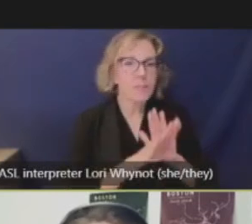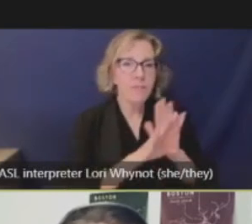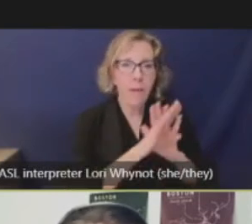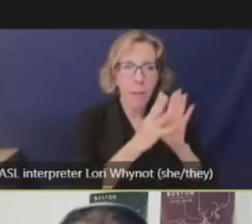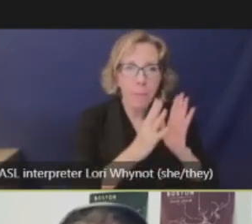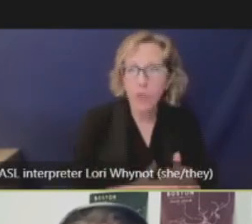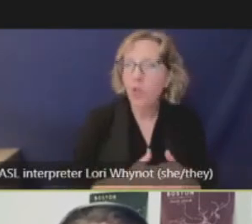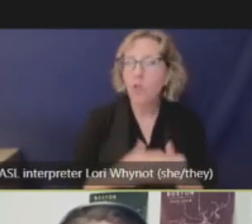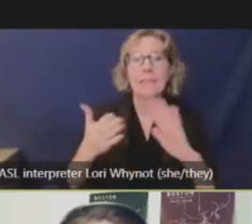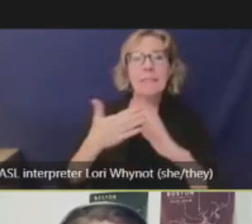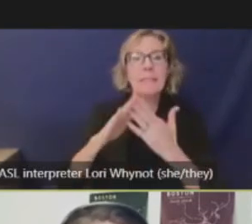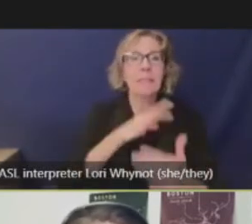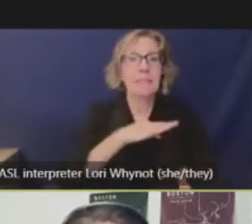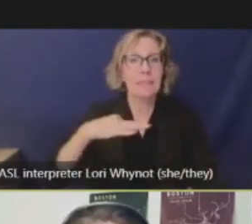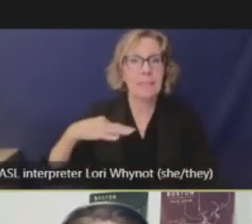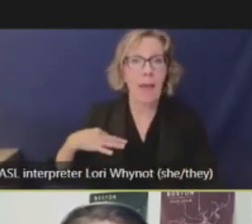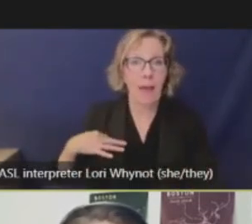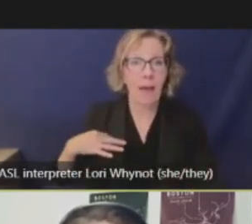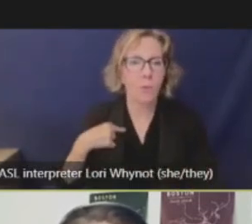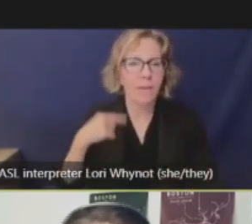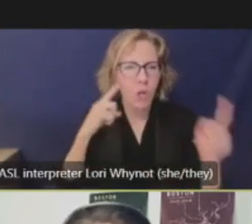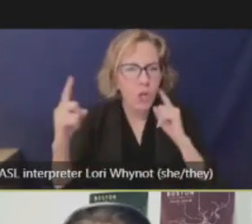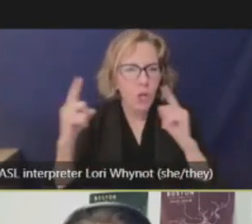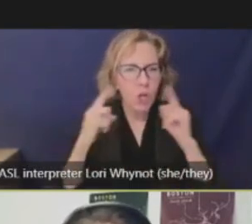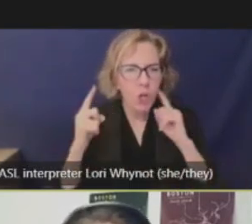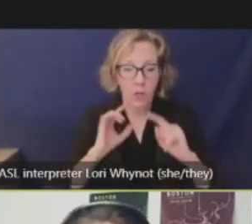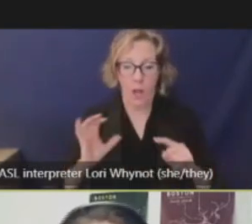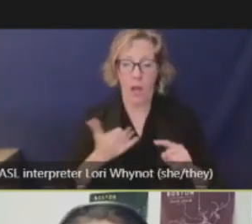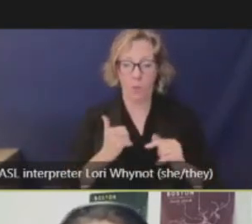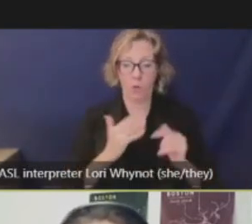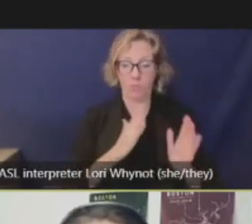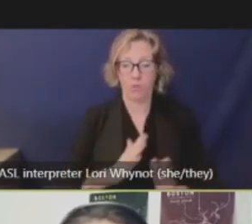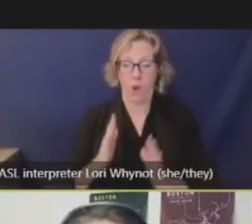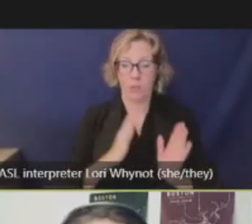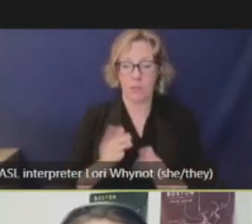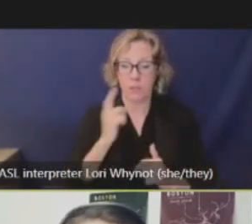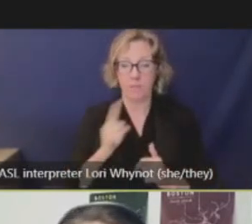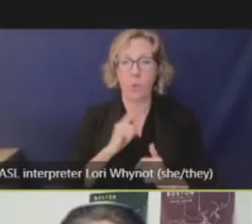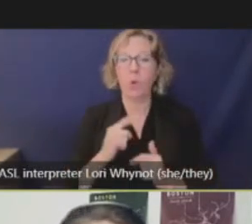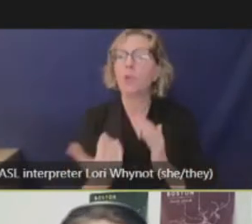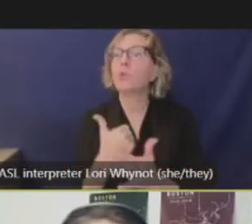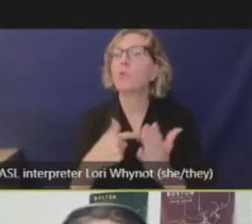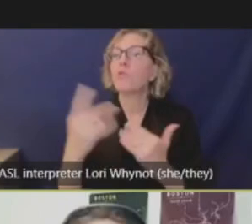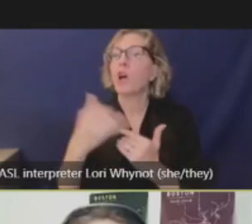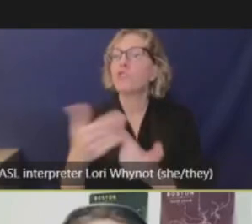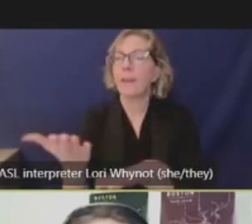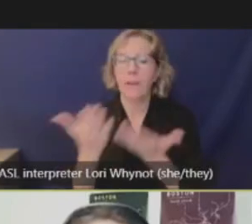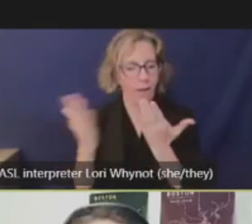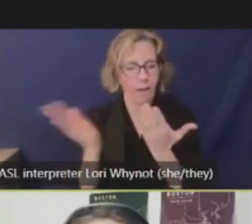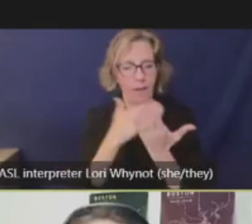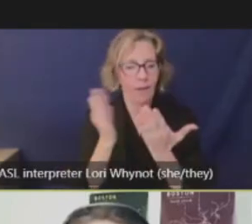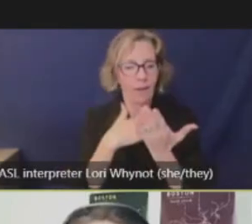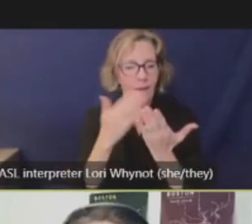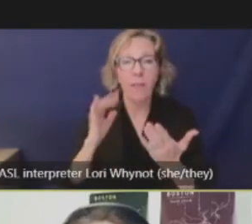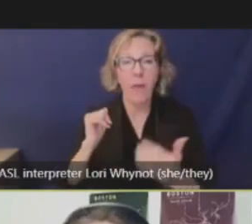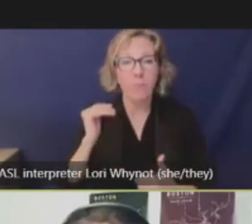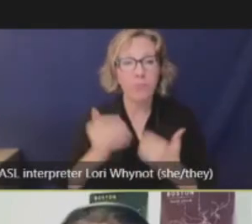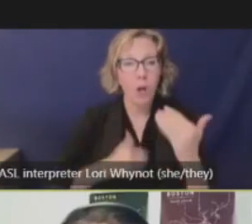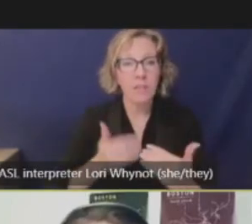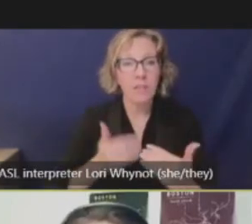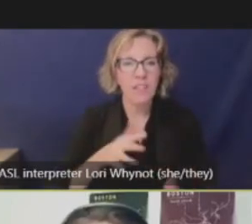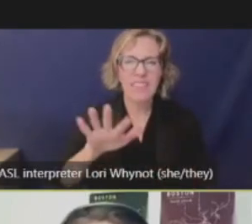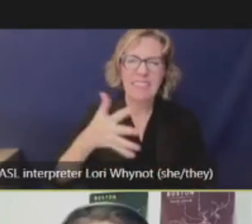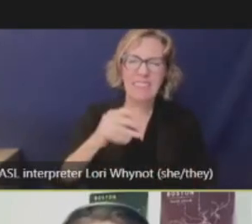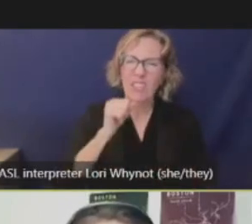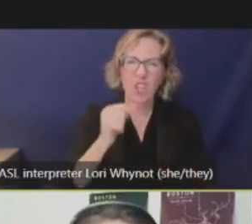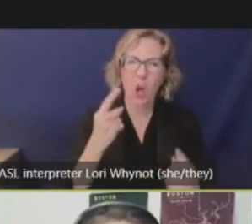our current process for reviewing new development projects doesn't work. And so the mayor has charged us,